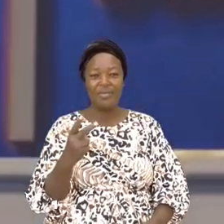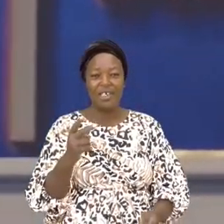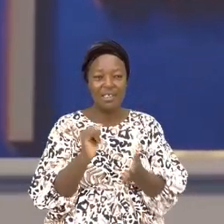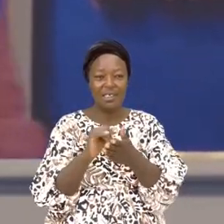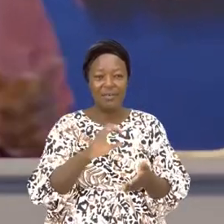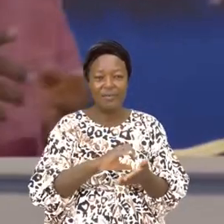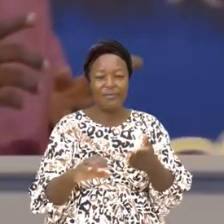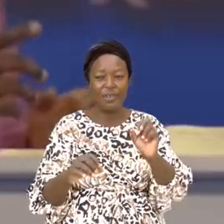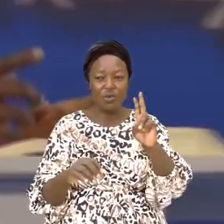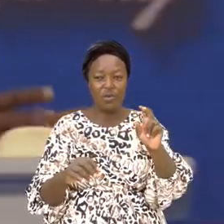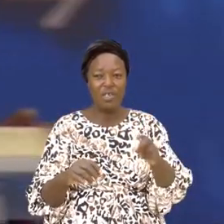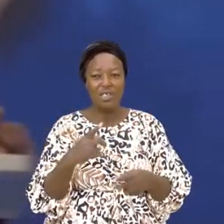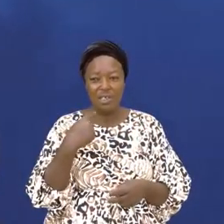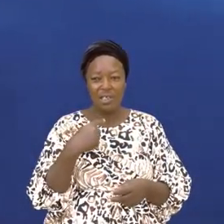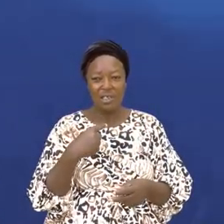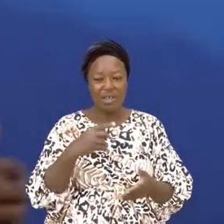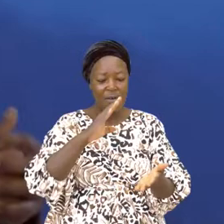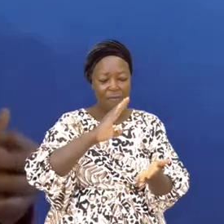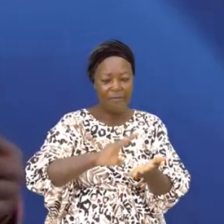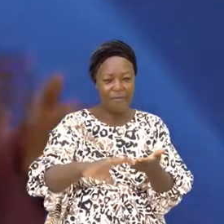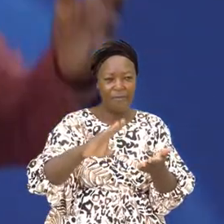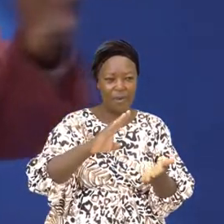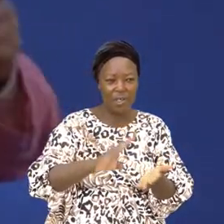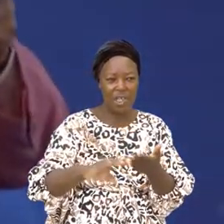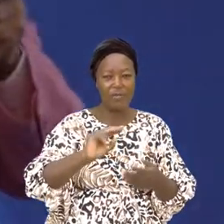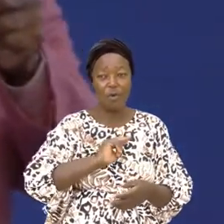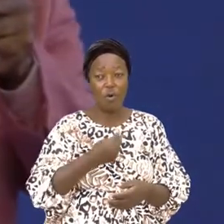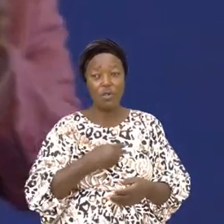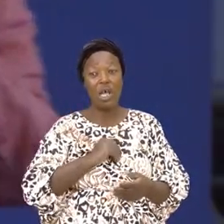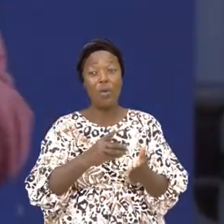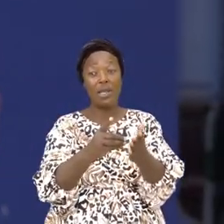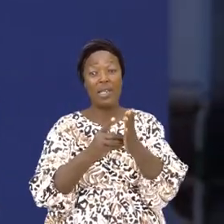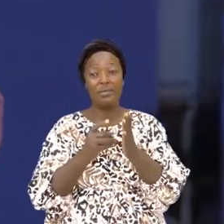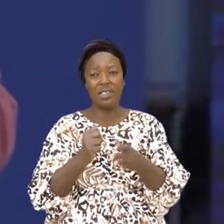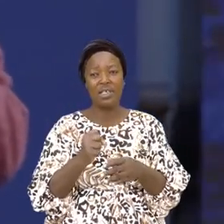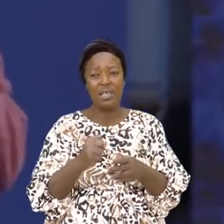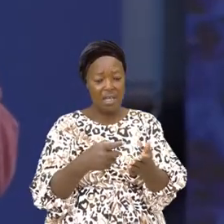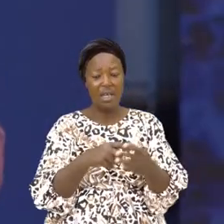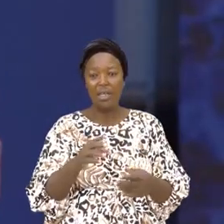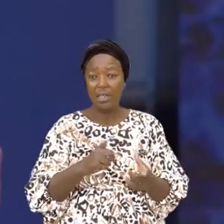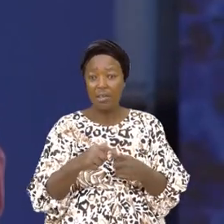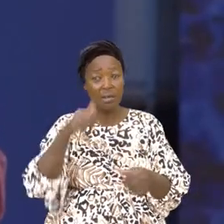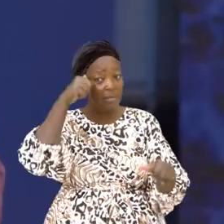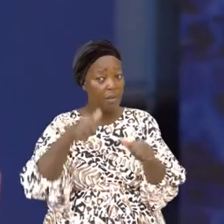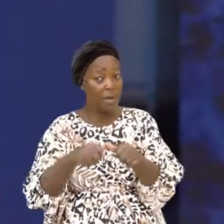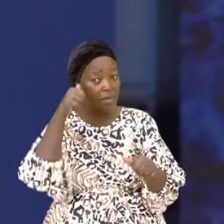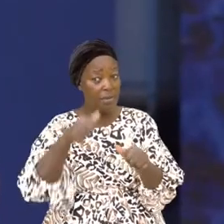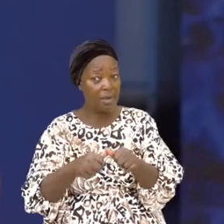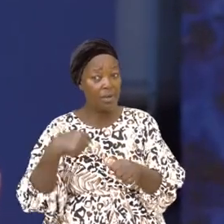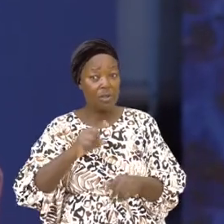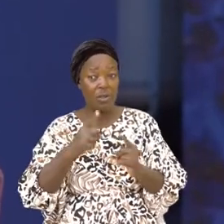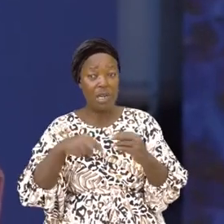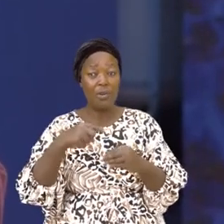forgive us our debts. Remember, we're talking about a child,